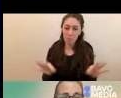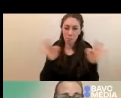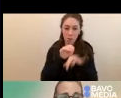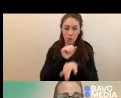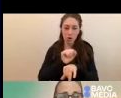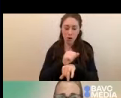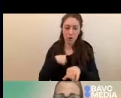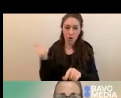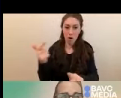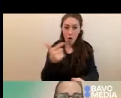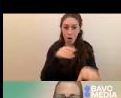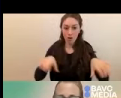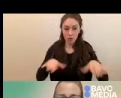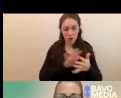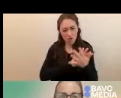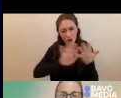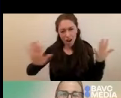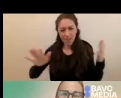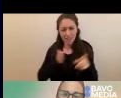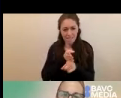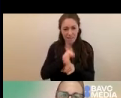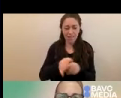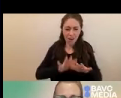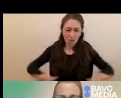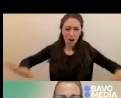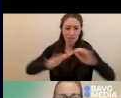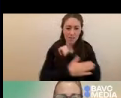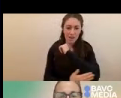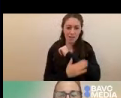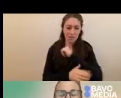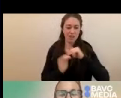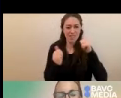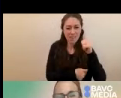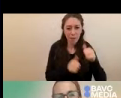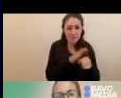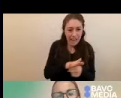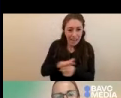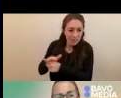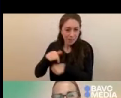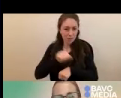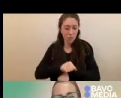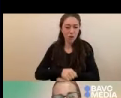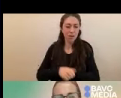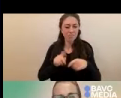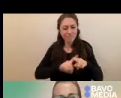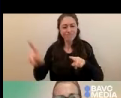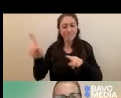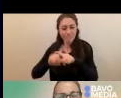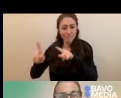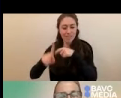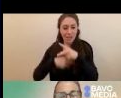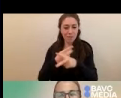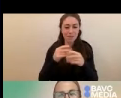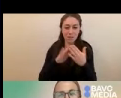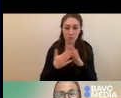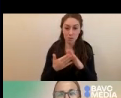doing across the field, across the country, in all of our different subsectors of the work and across different types of communities.